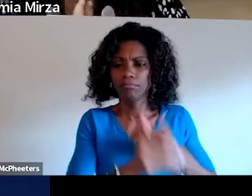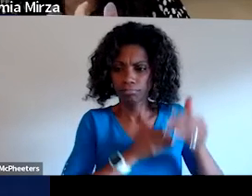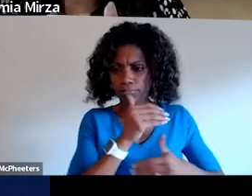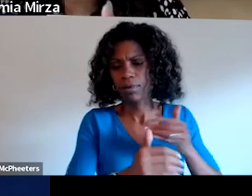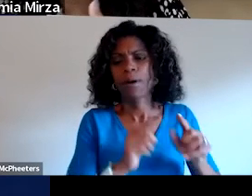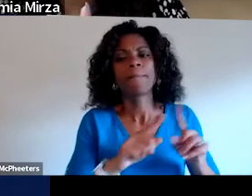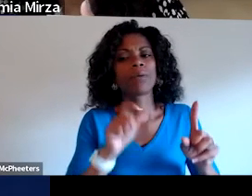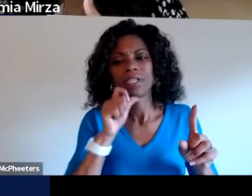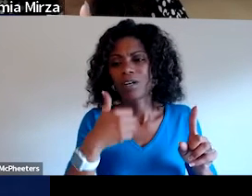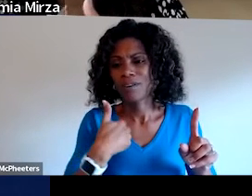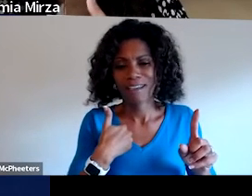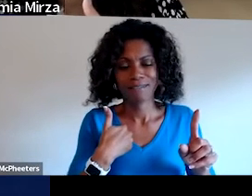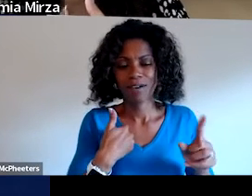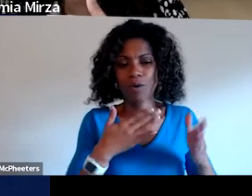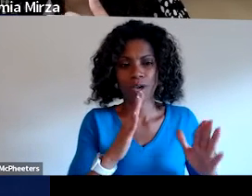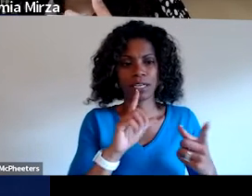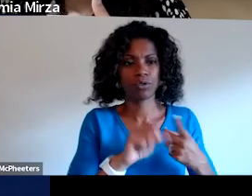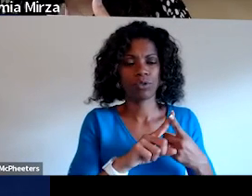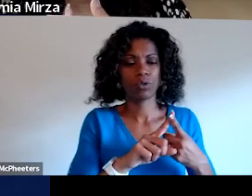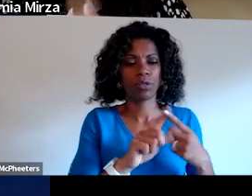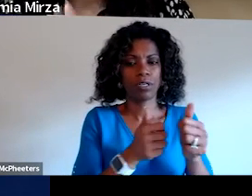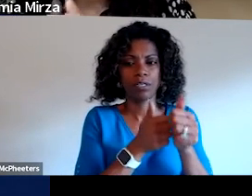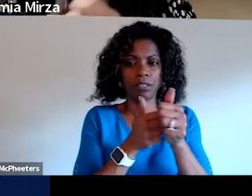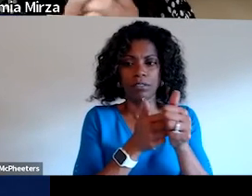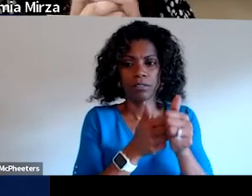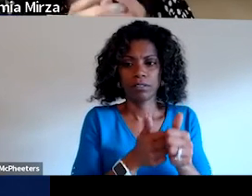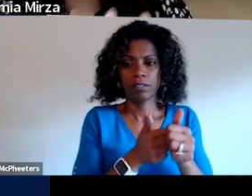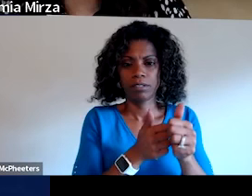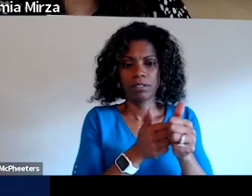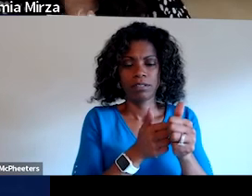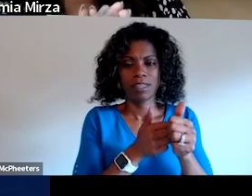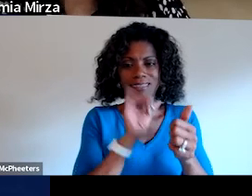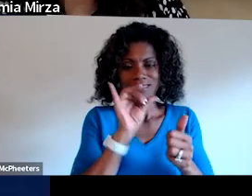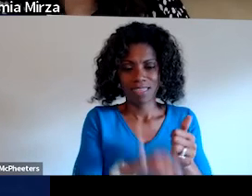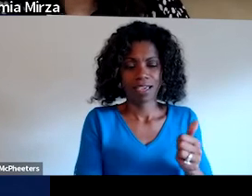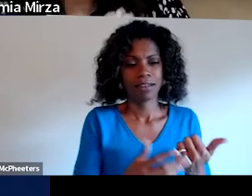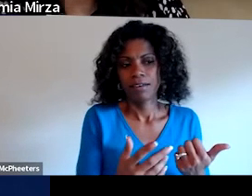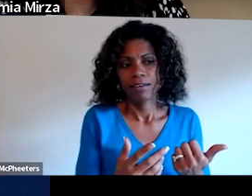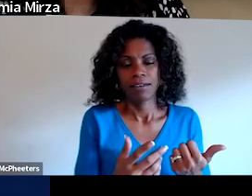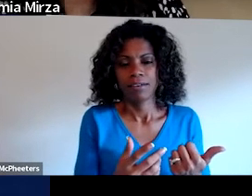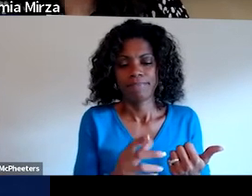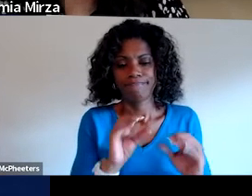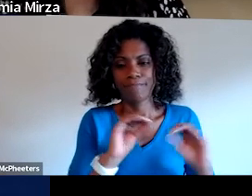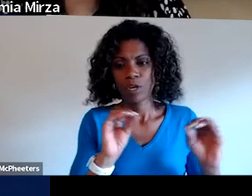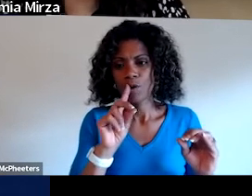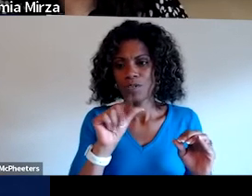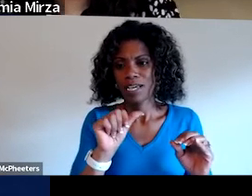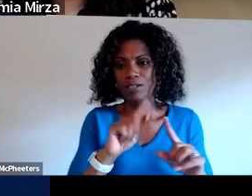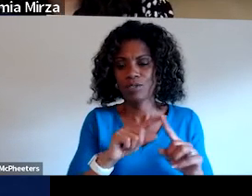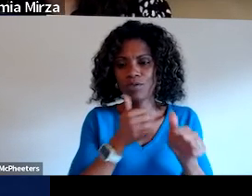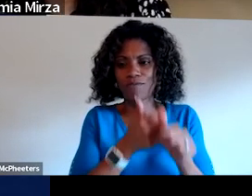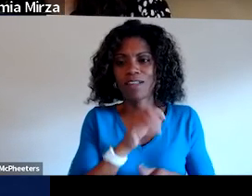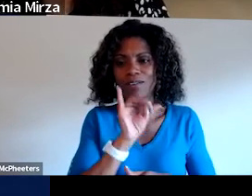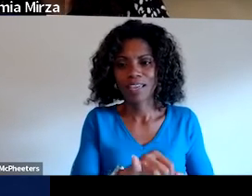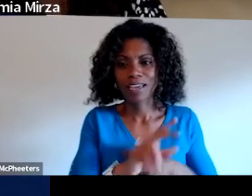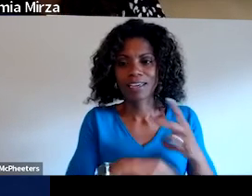been any studies that have come out and said, you know, organizations committed to these internal organizational efforts, and